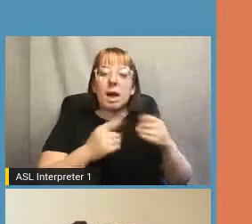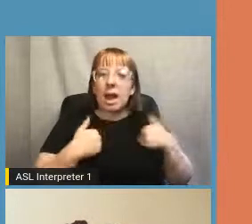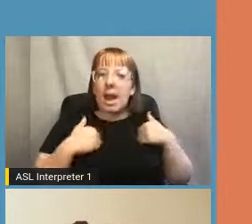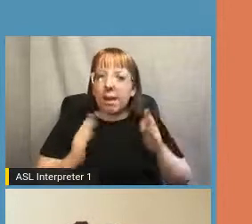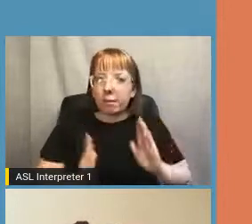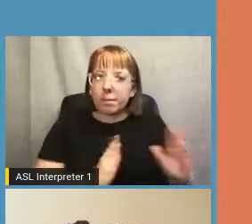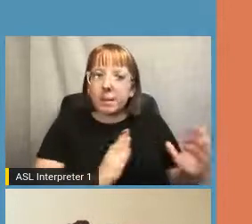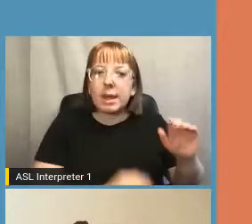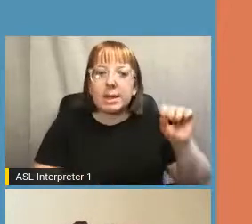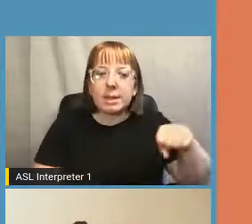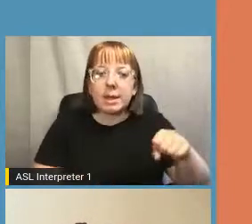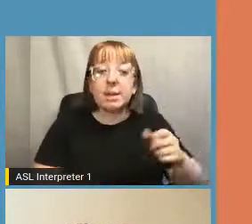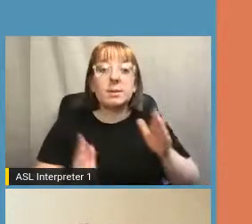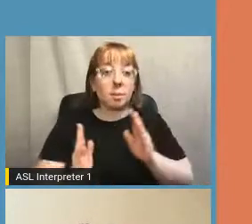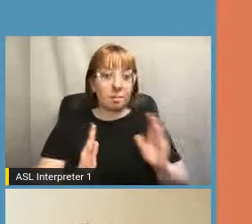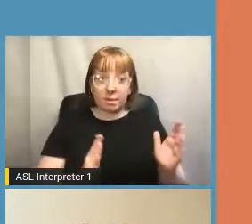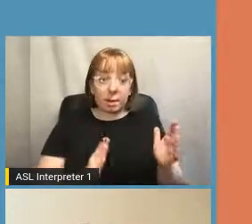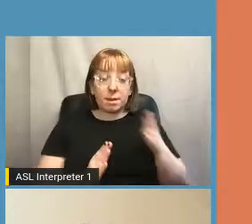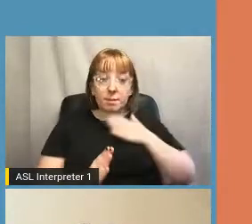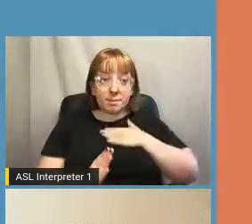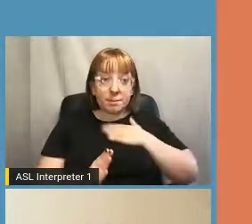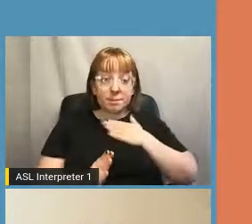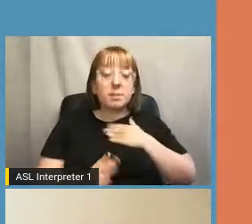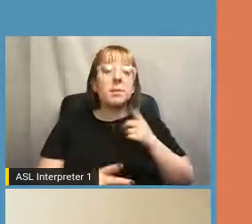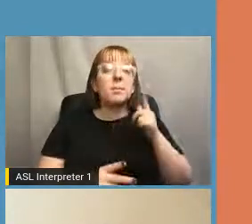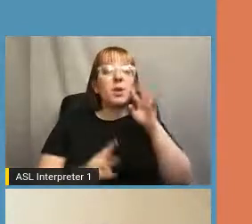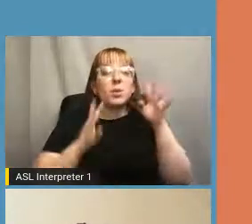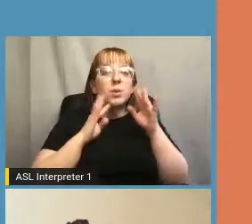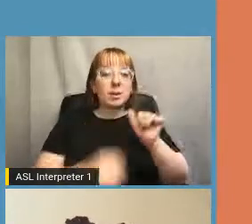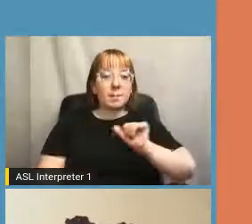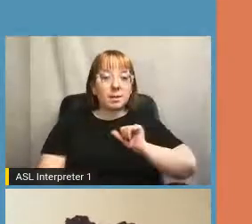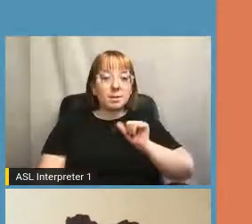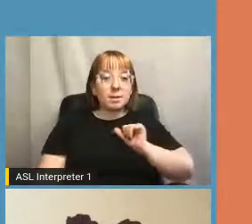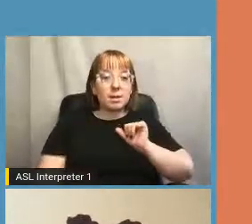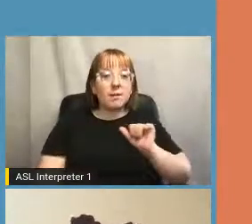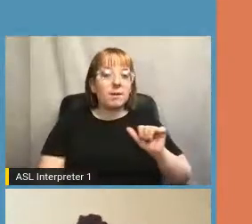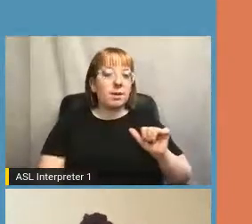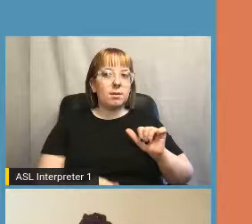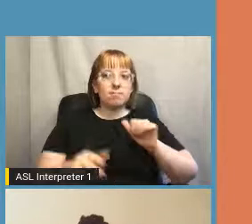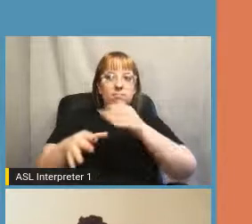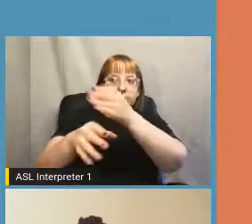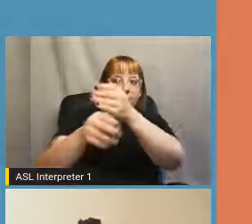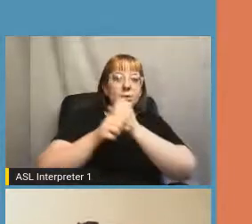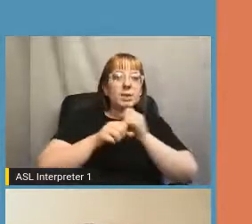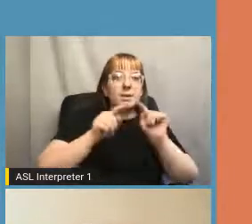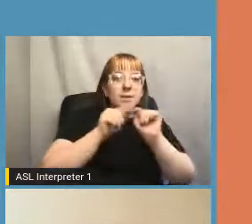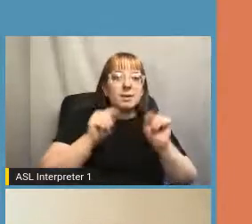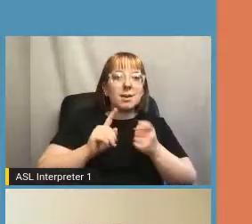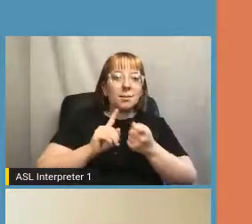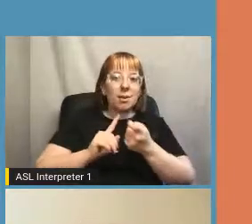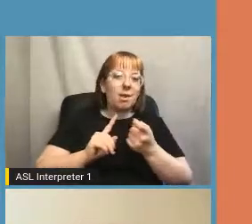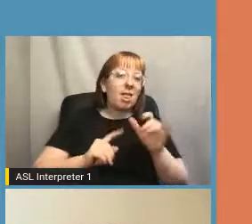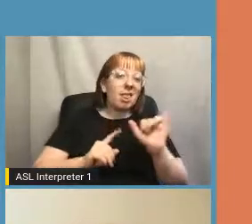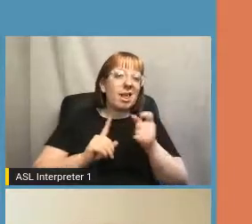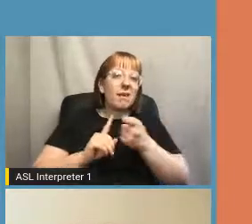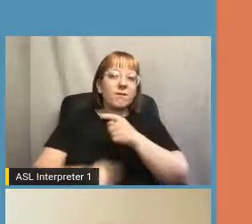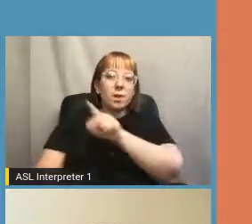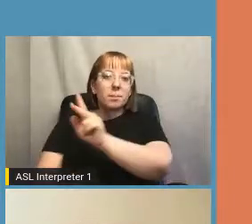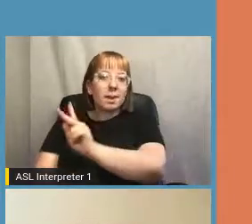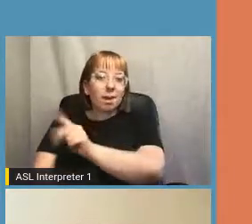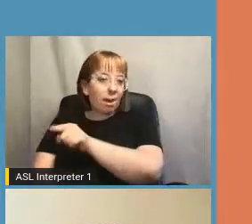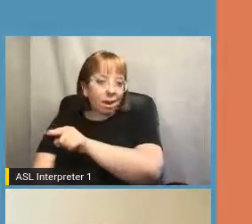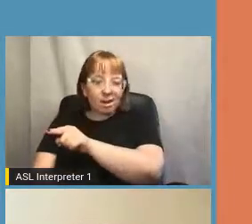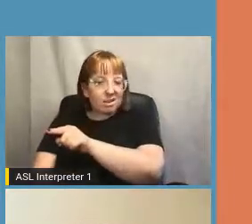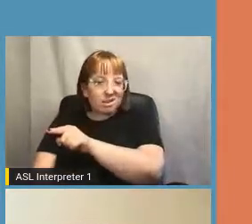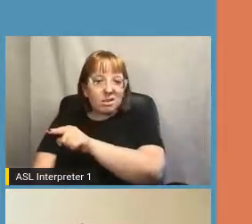so the plan that I had to create on my own. So I didn't get a template like you would get in Kunst Matrix. I created a plan